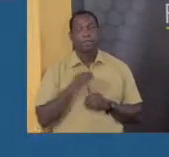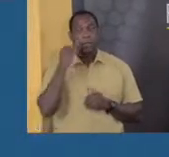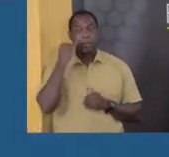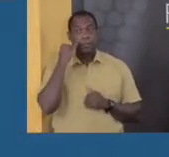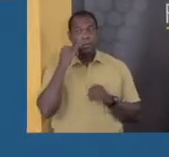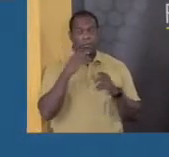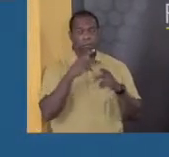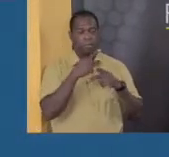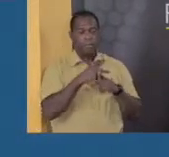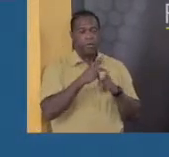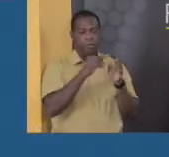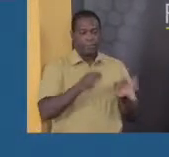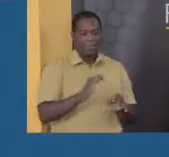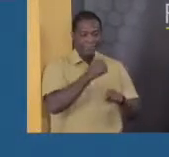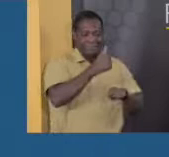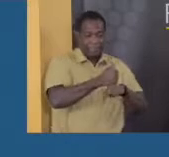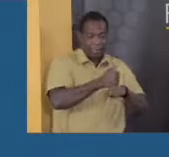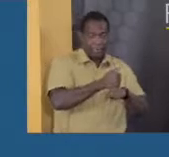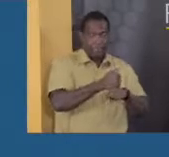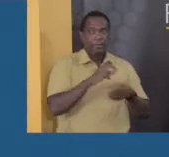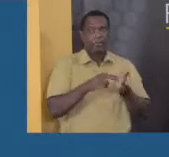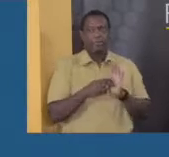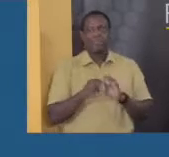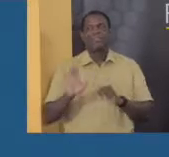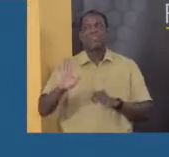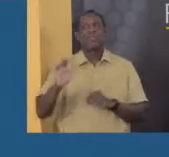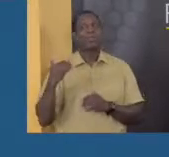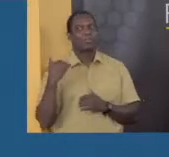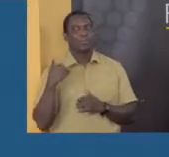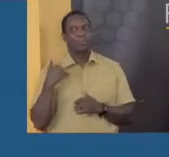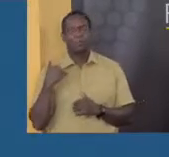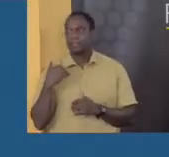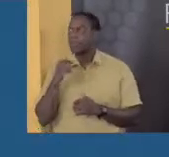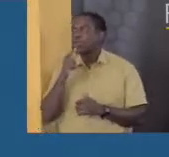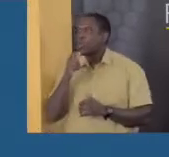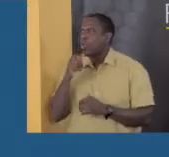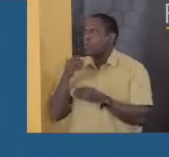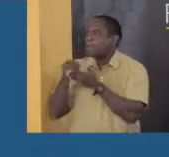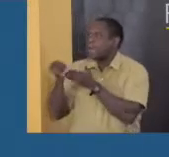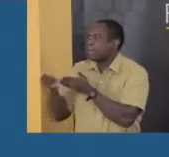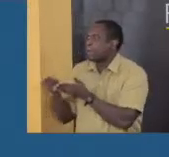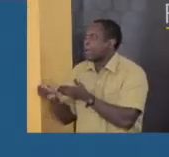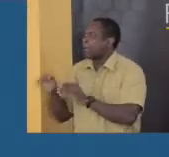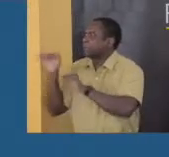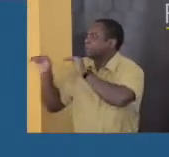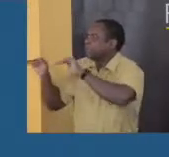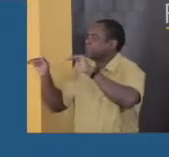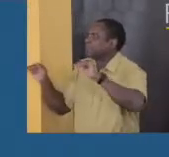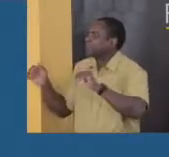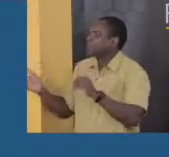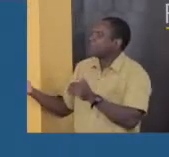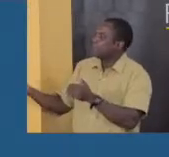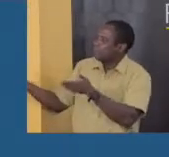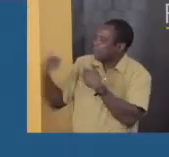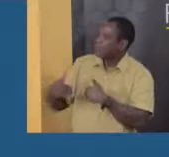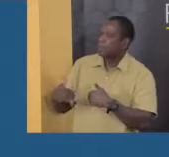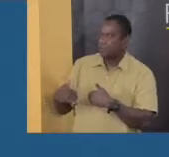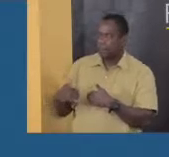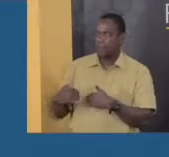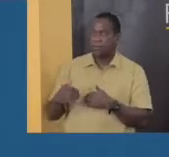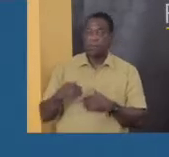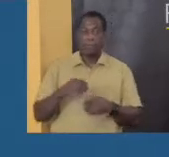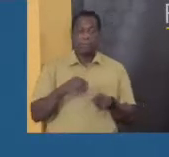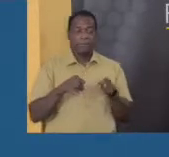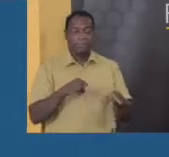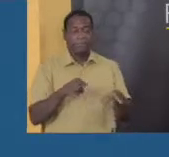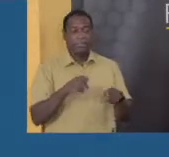engage buyers because the production facility is just to produce for designers. So